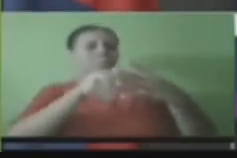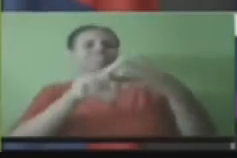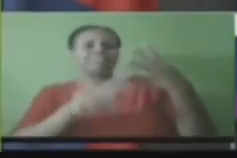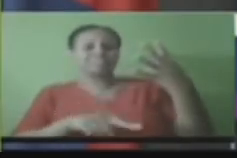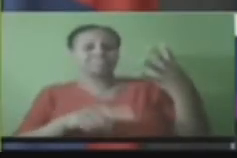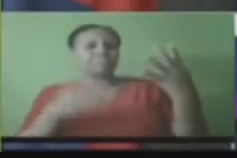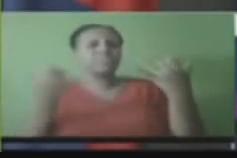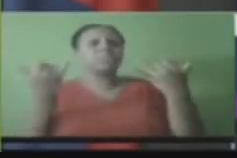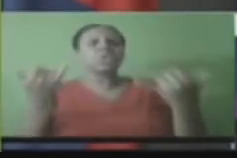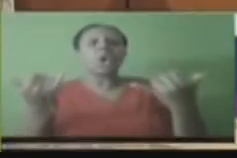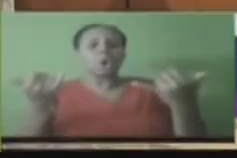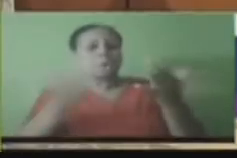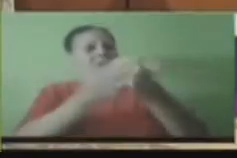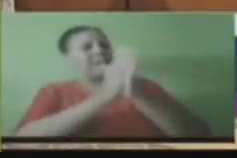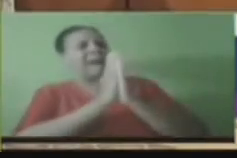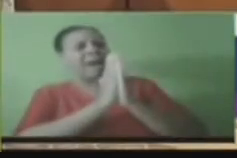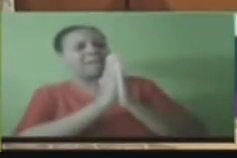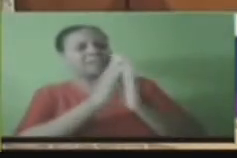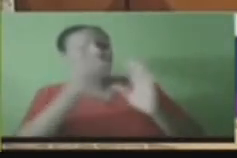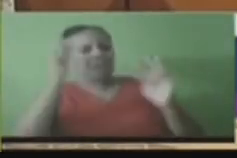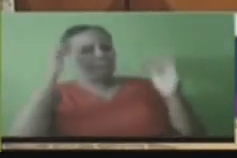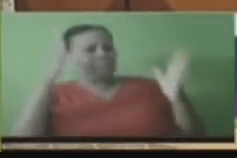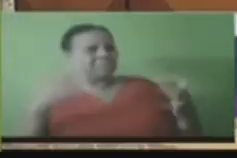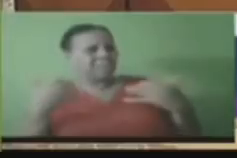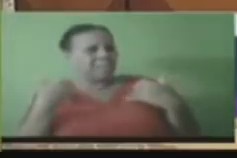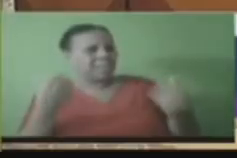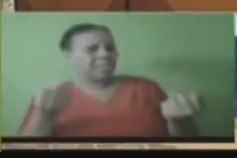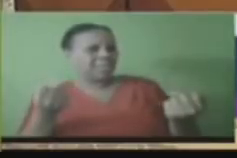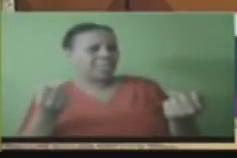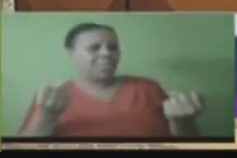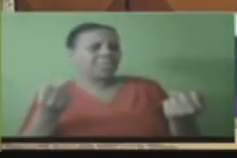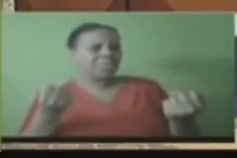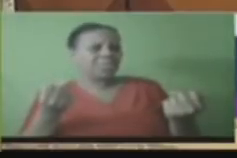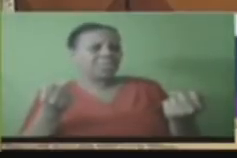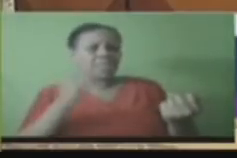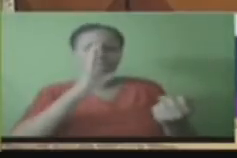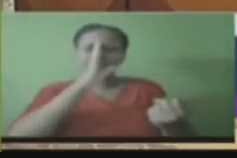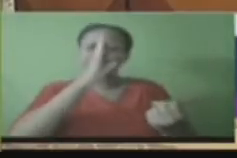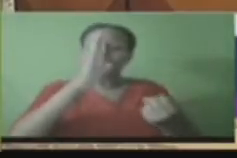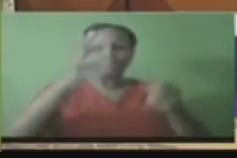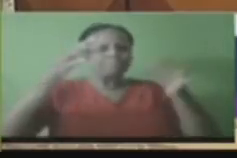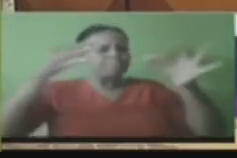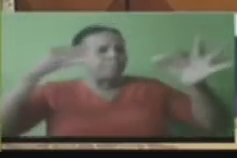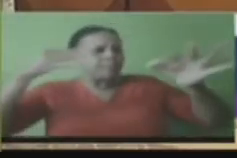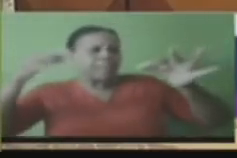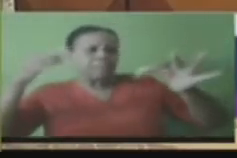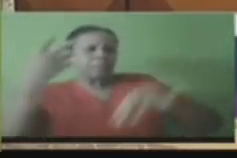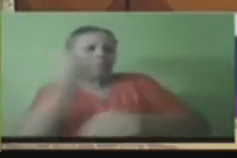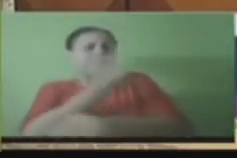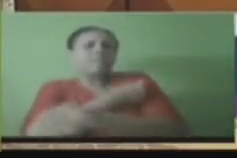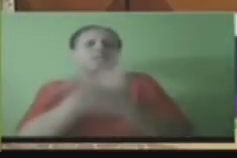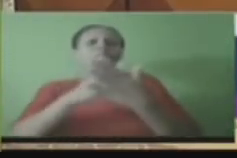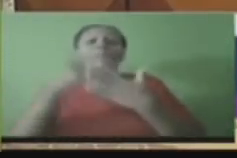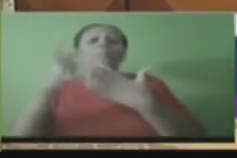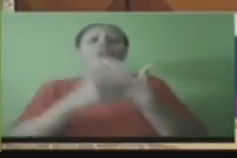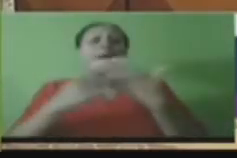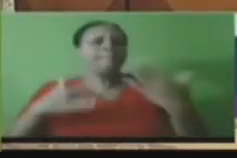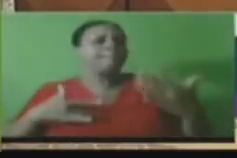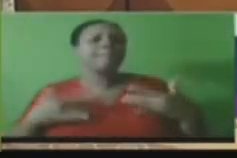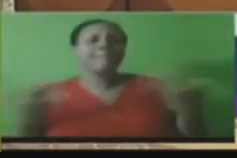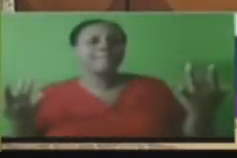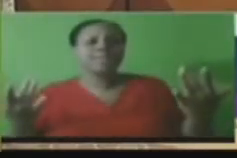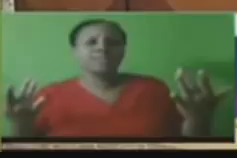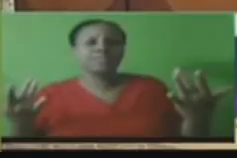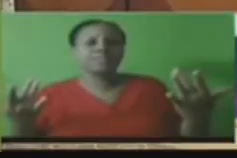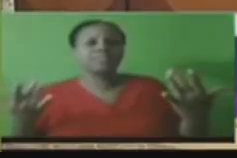into our vaccination program. Yes. And brief us on what's been going on